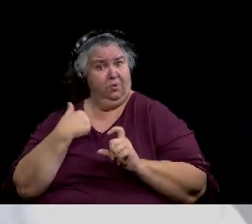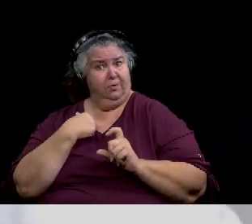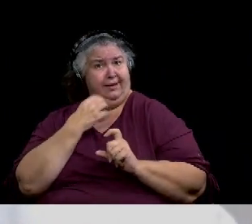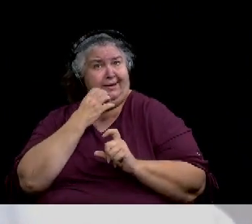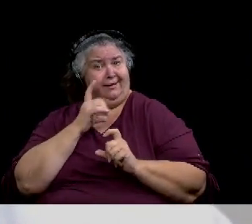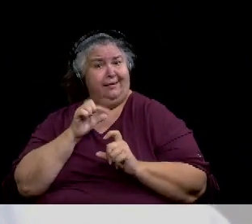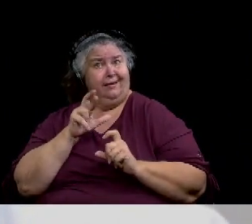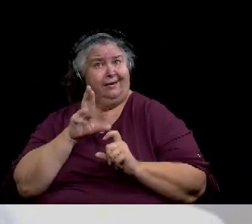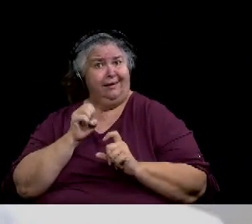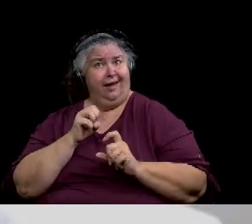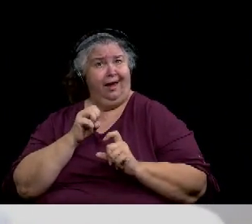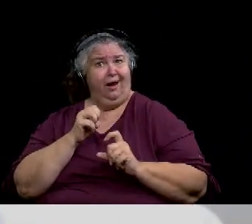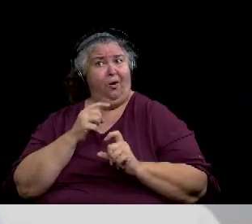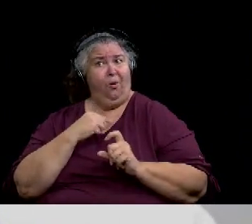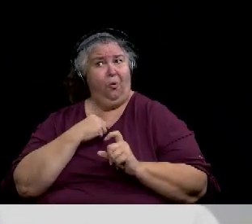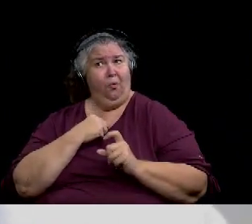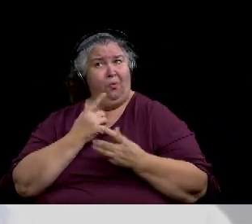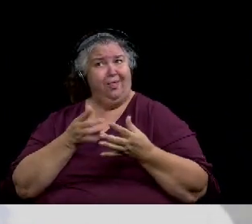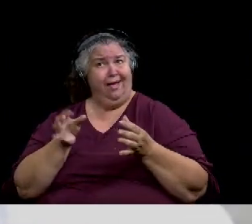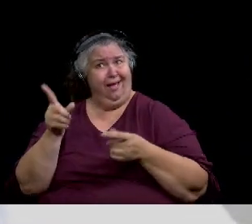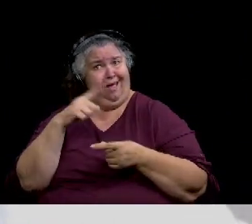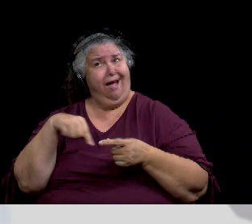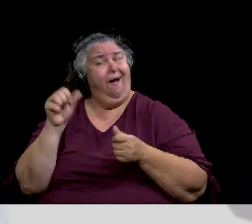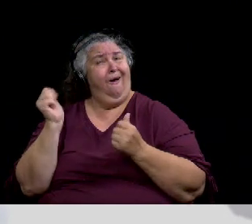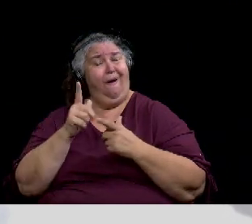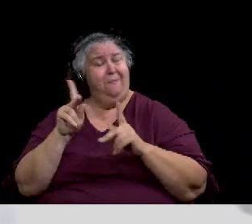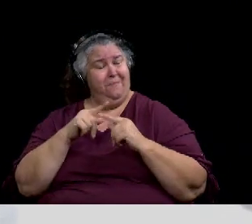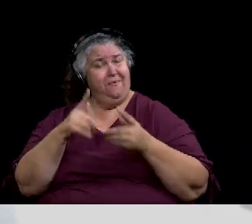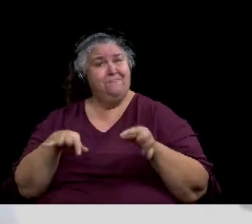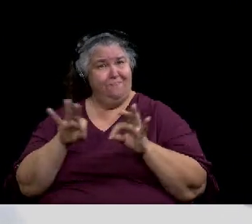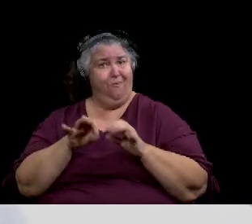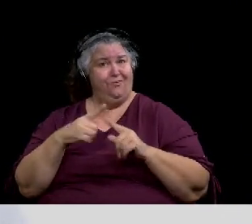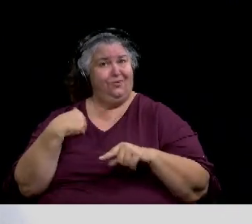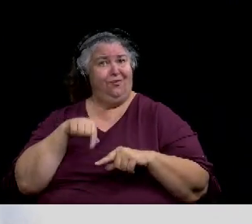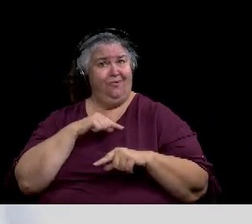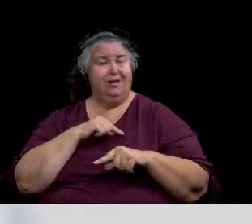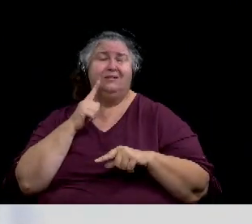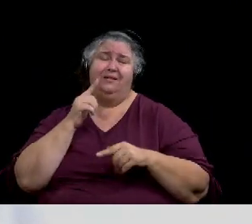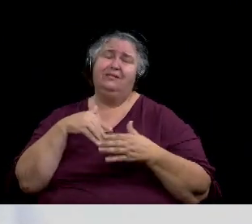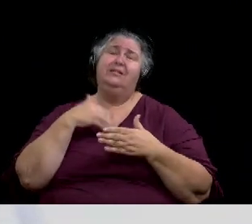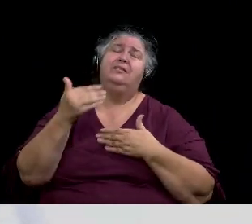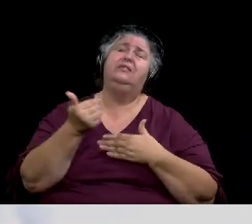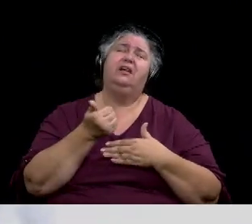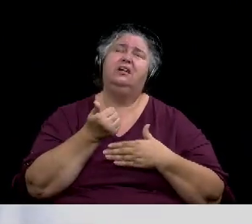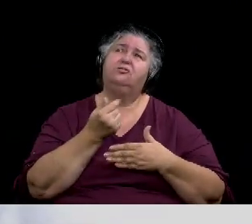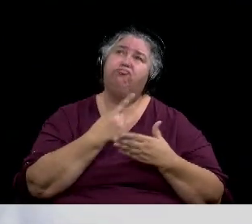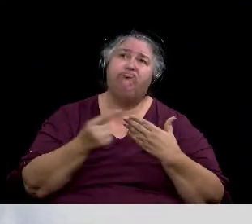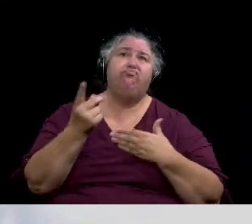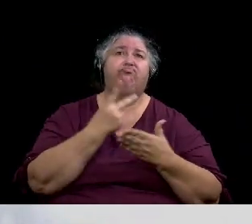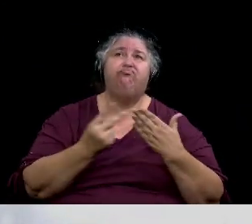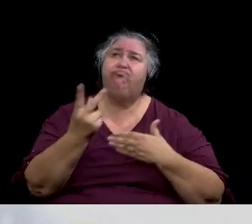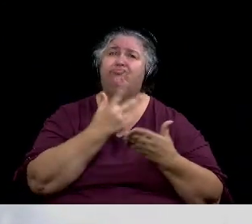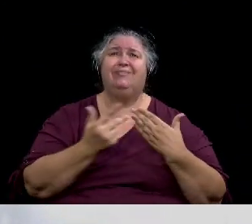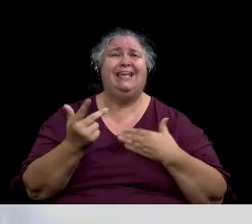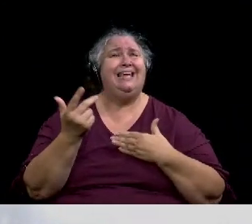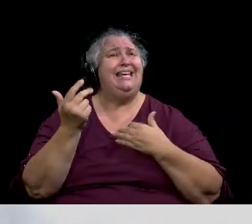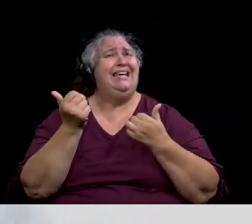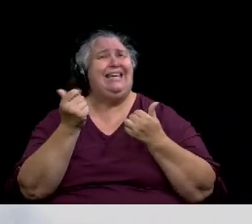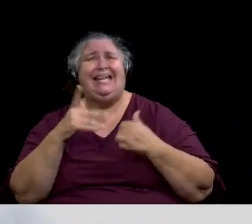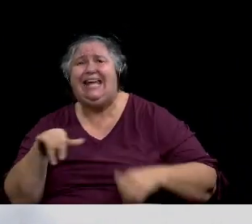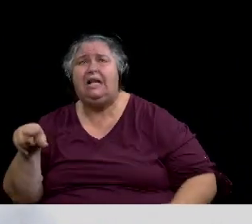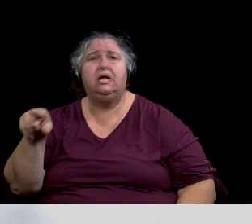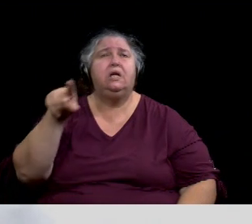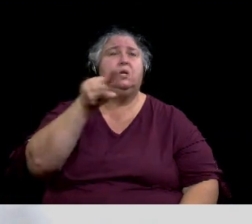for those individuals. And so during the next 3 weeks, I'd encourage anyone who is